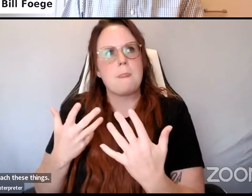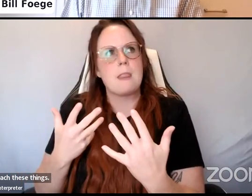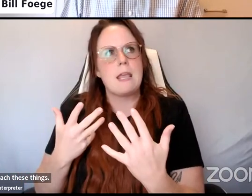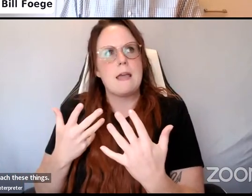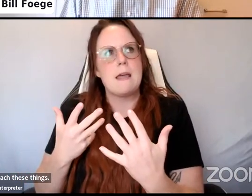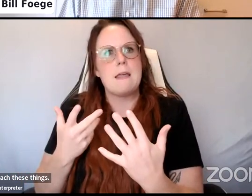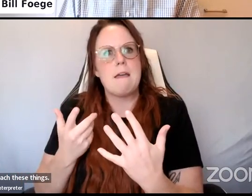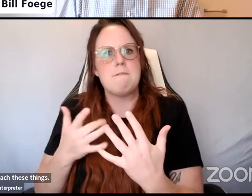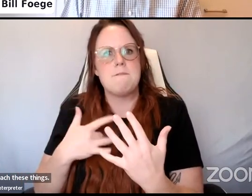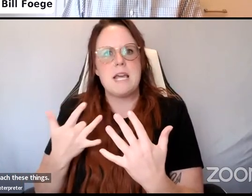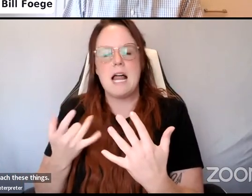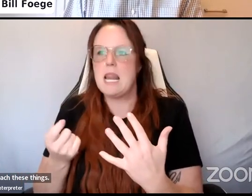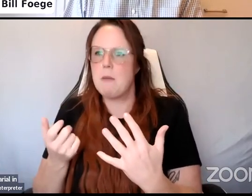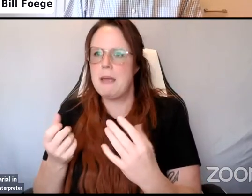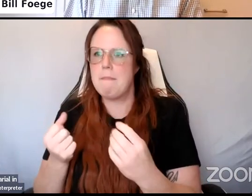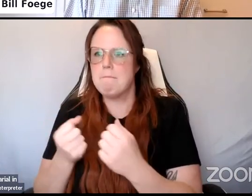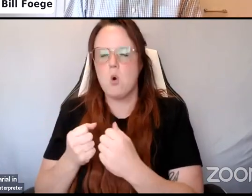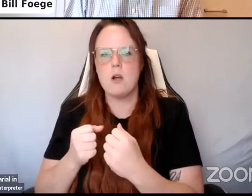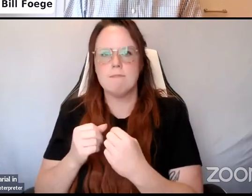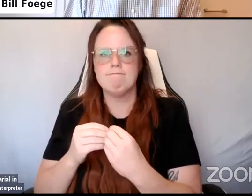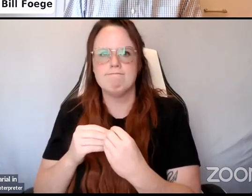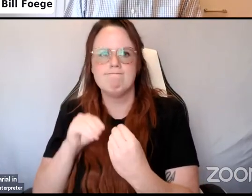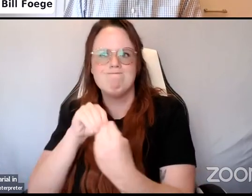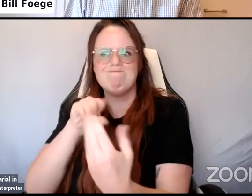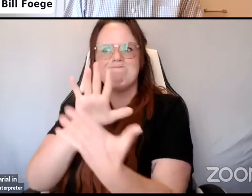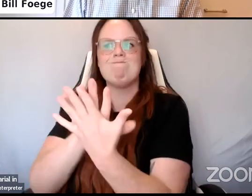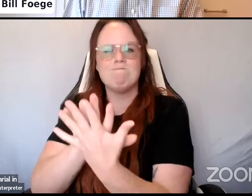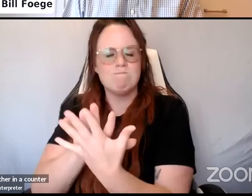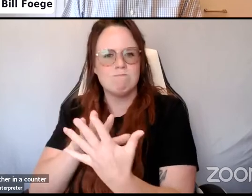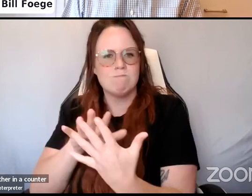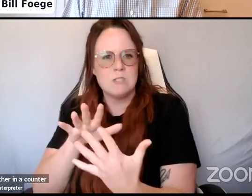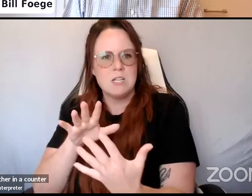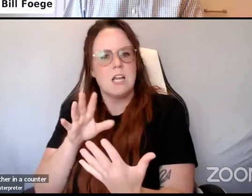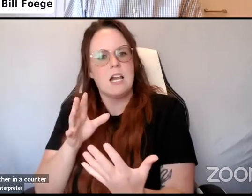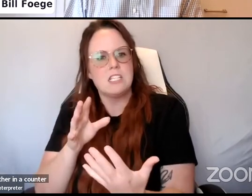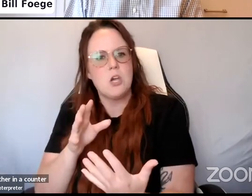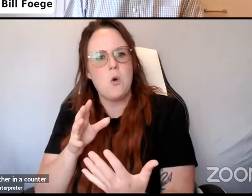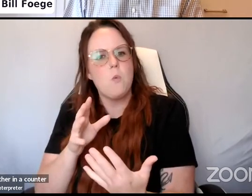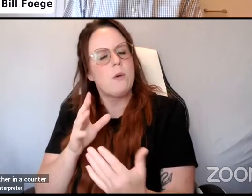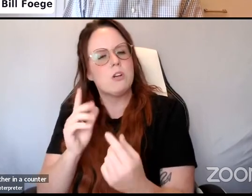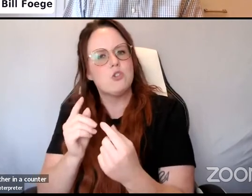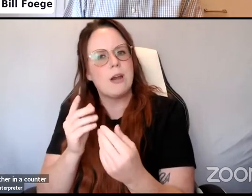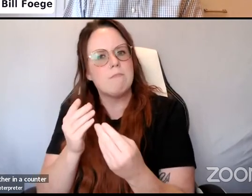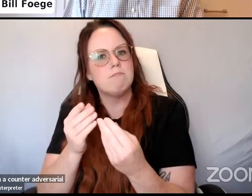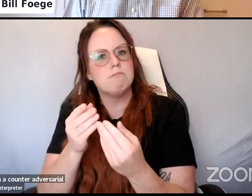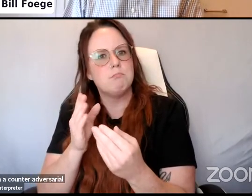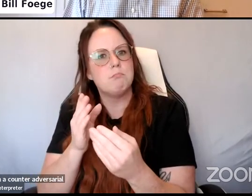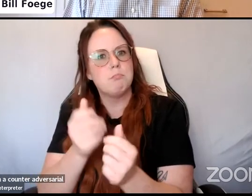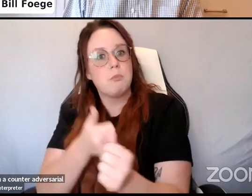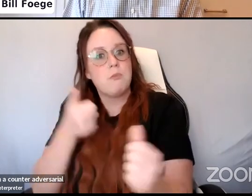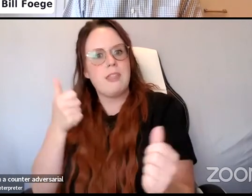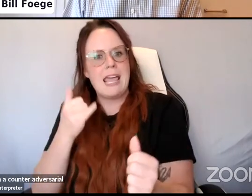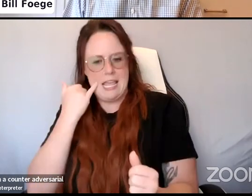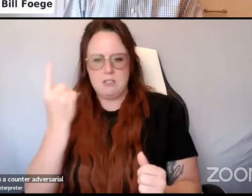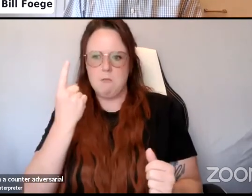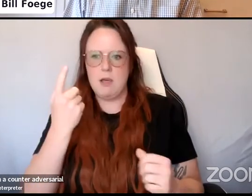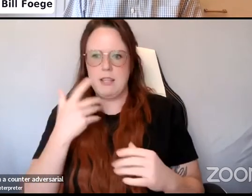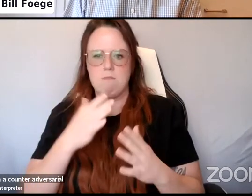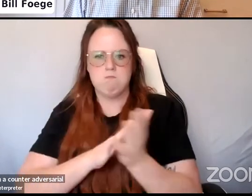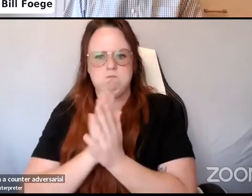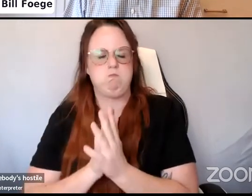adversarial in another in a counter adversarial way so you know if somebody's hostile